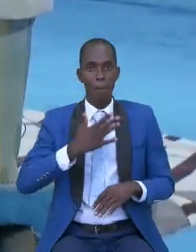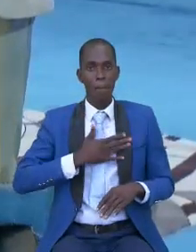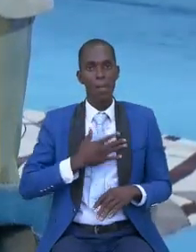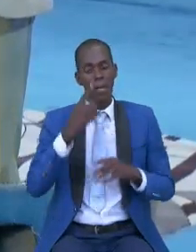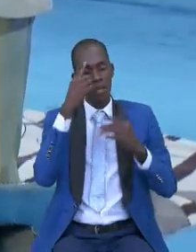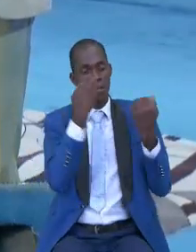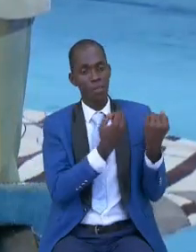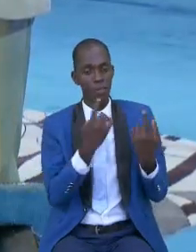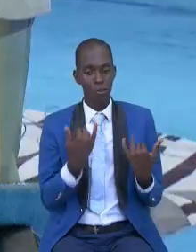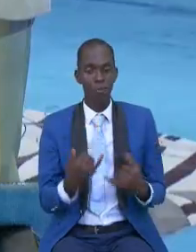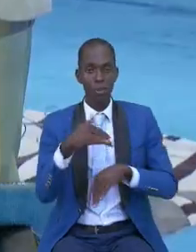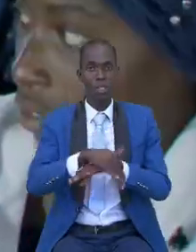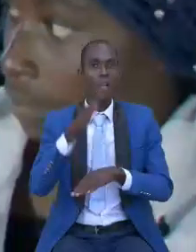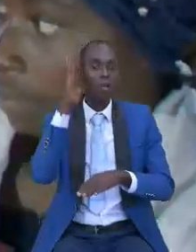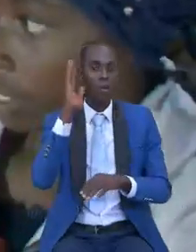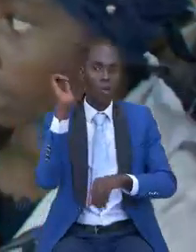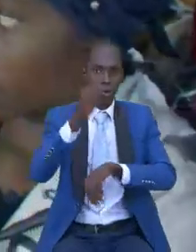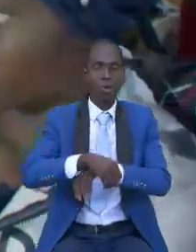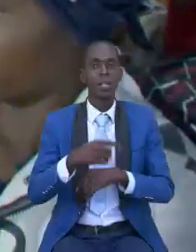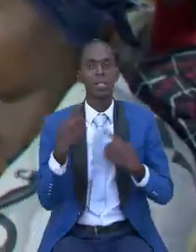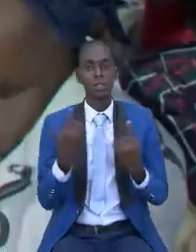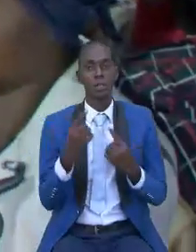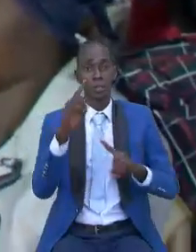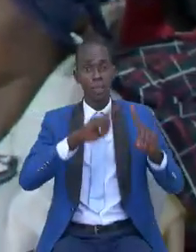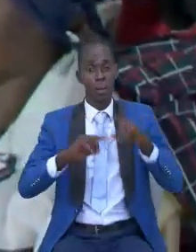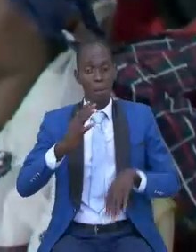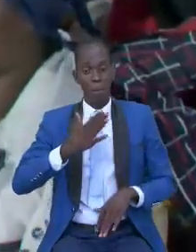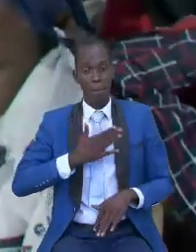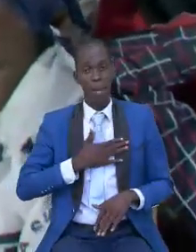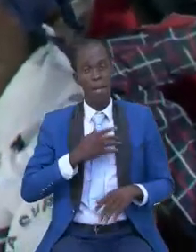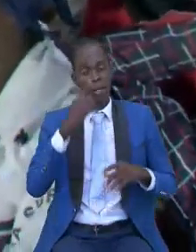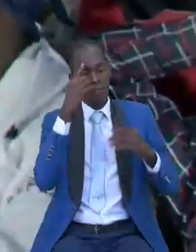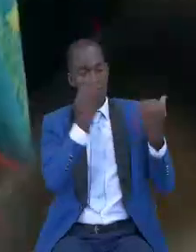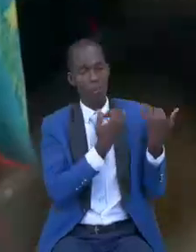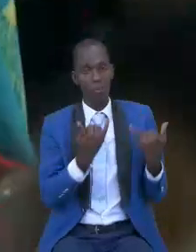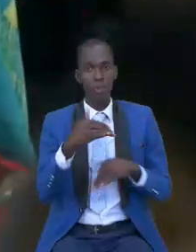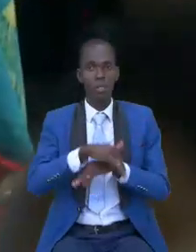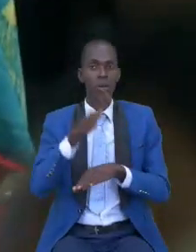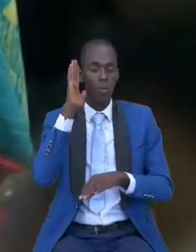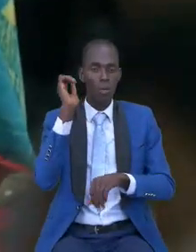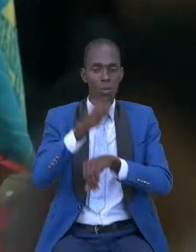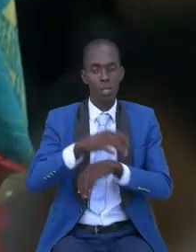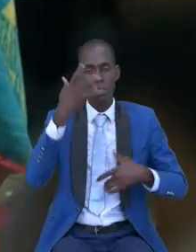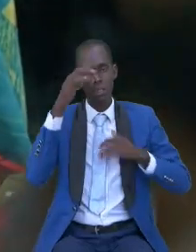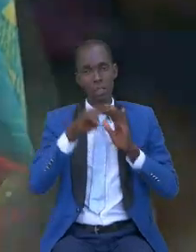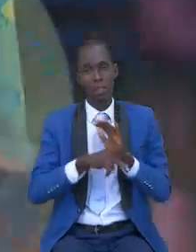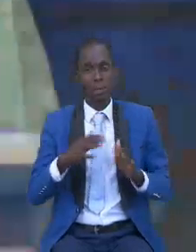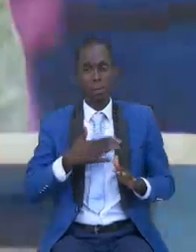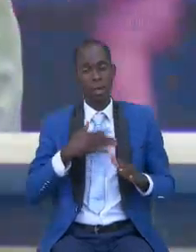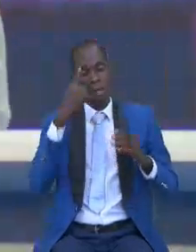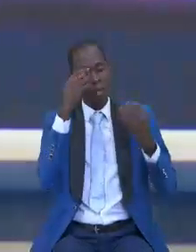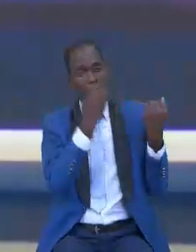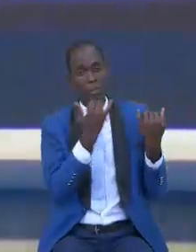tonight will conquer sin. My faith tonight will conquer sickness. My faith tonight